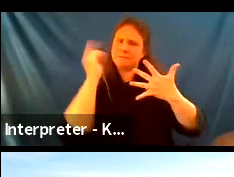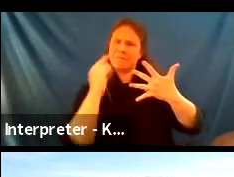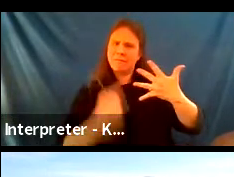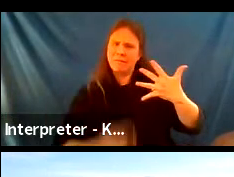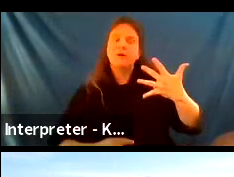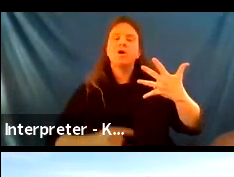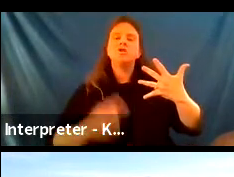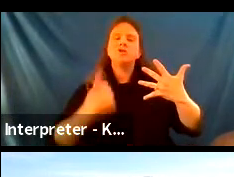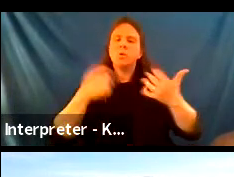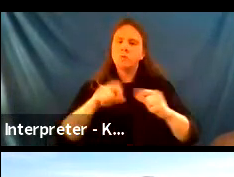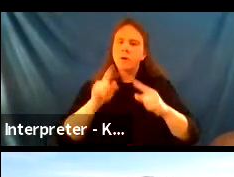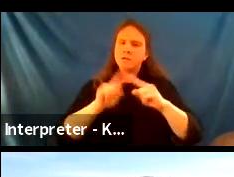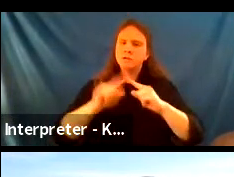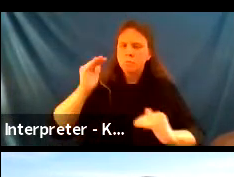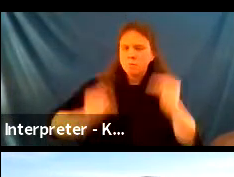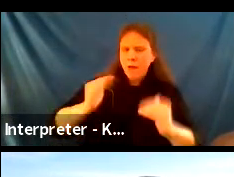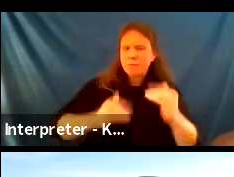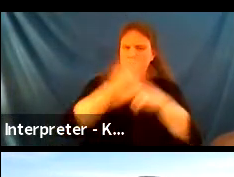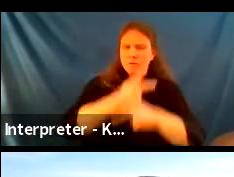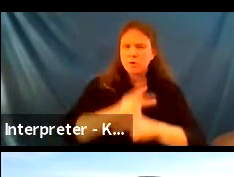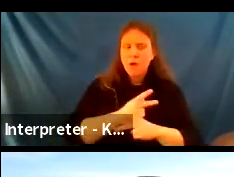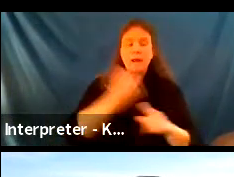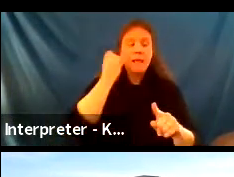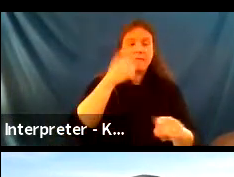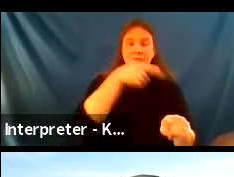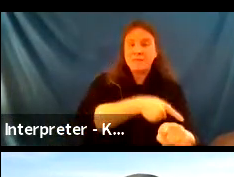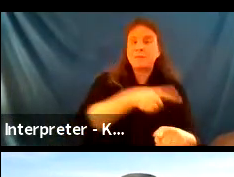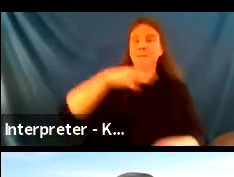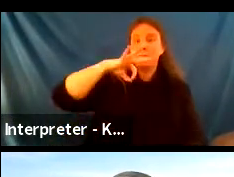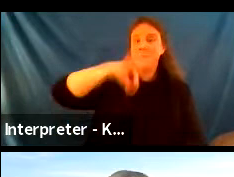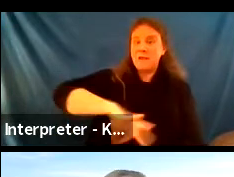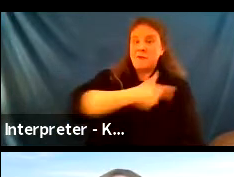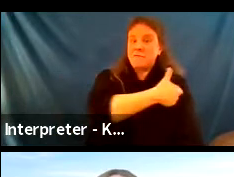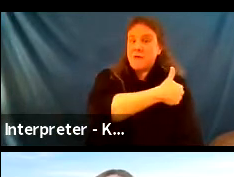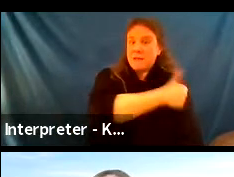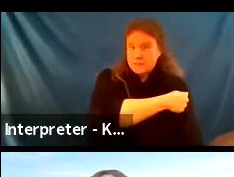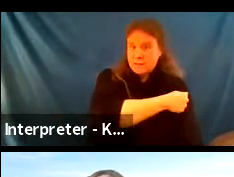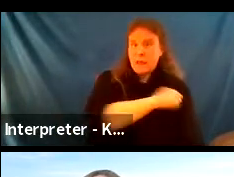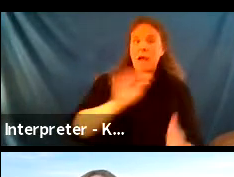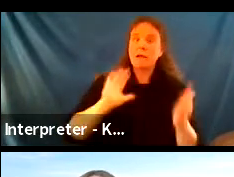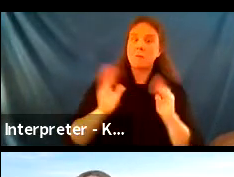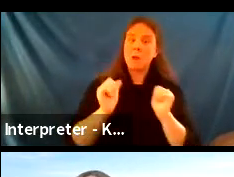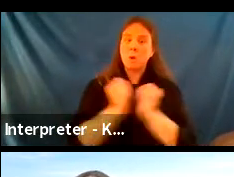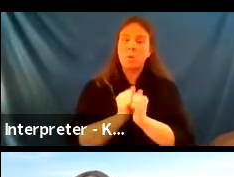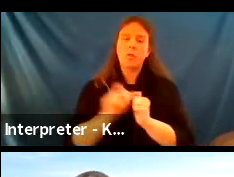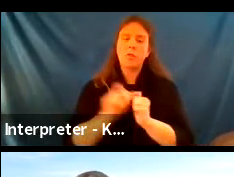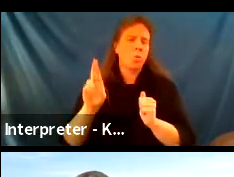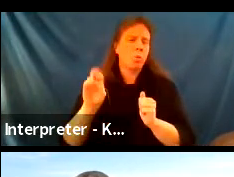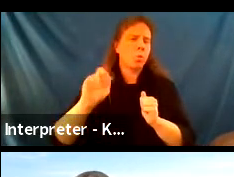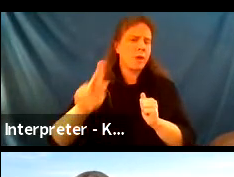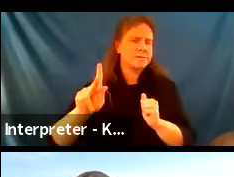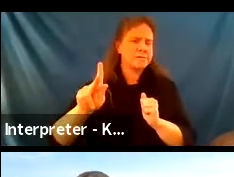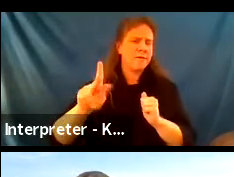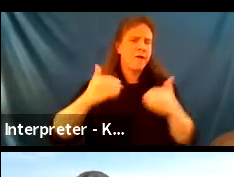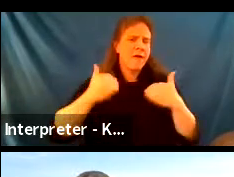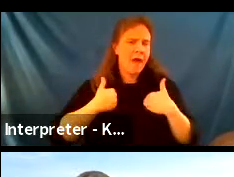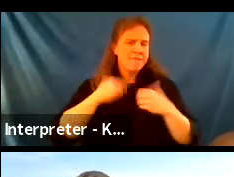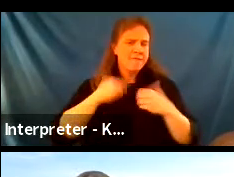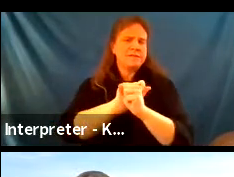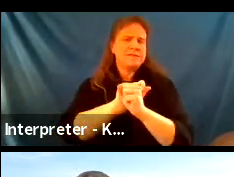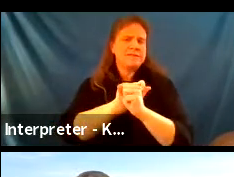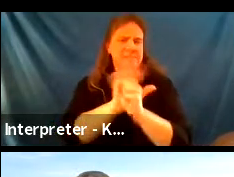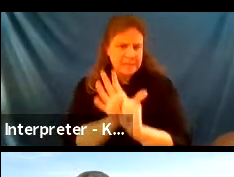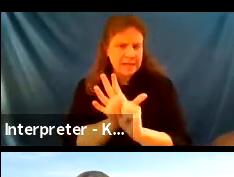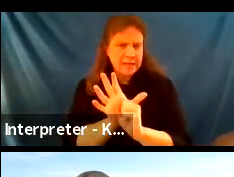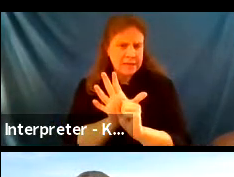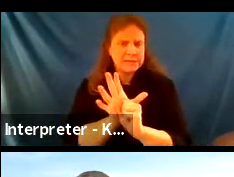the benefits of the vaccine, when thinking about the risks of the disease and the risks of the vaccine itself and how